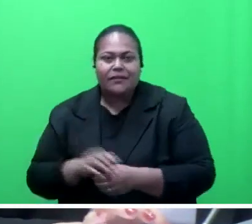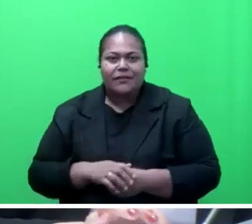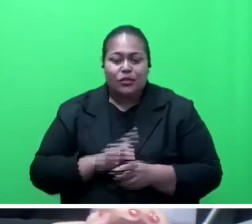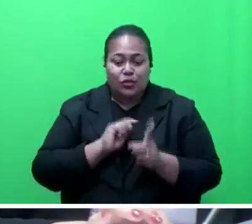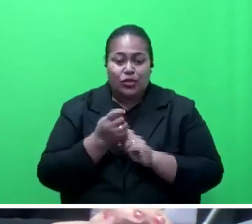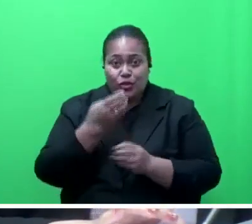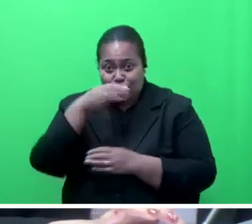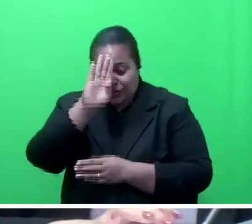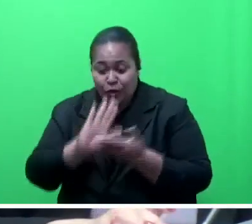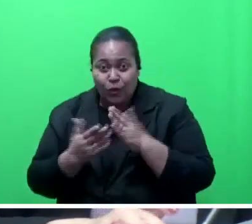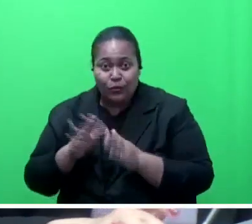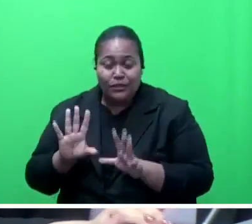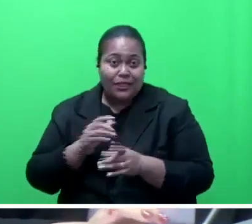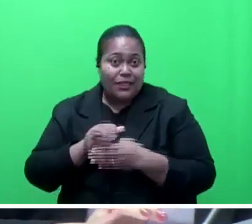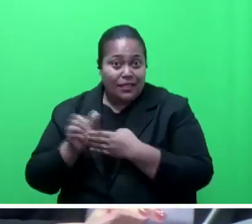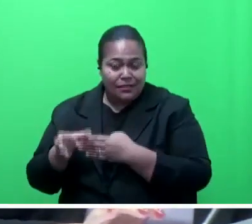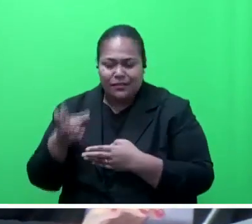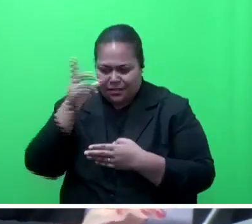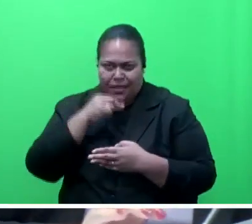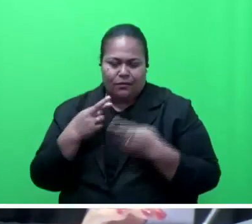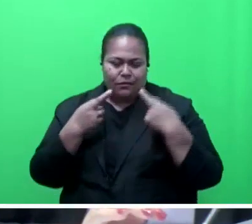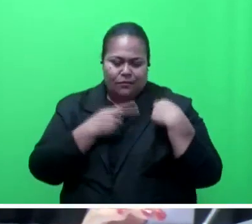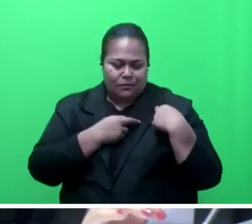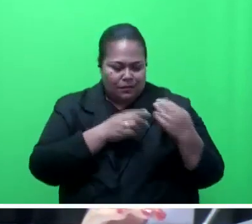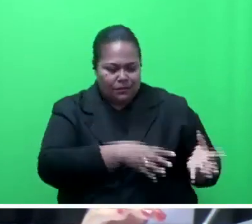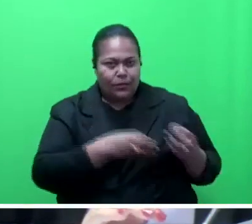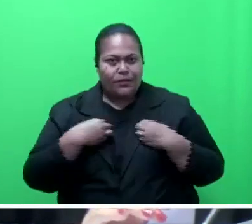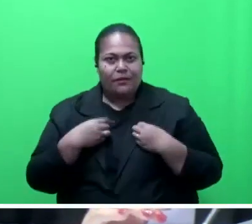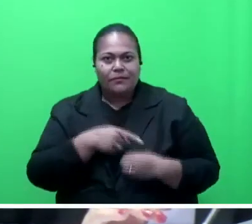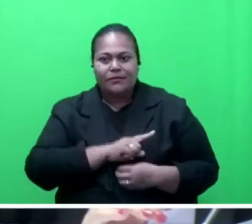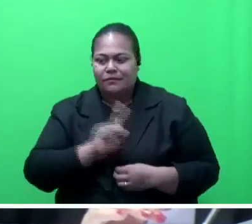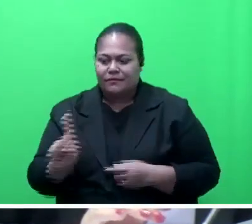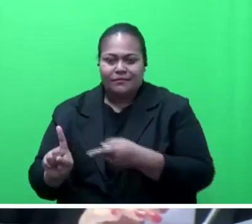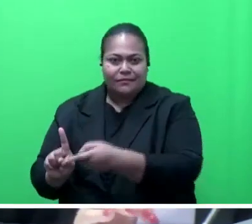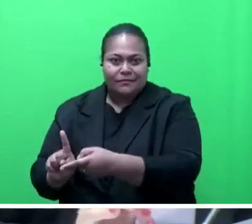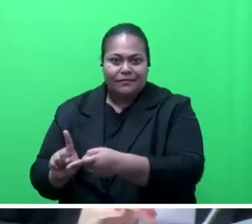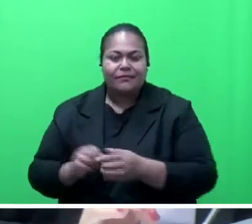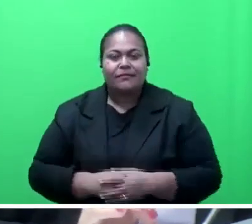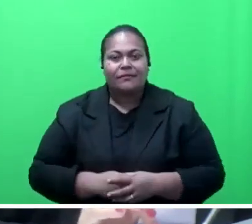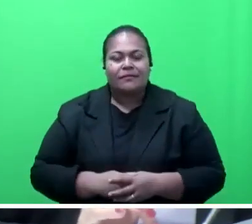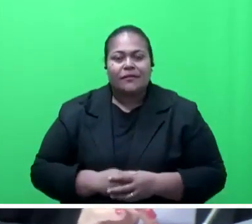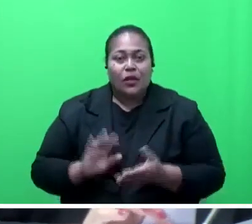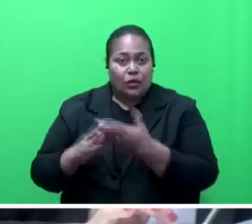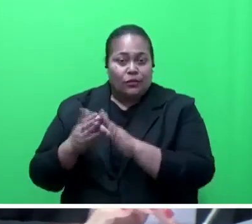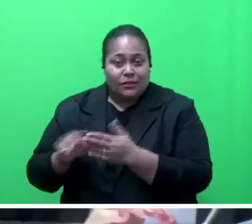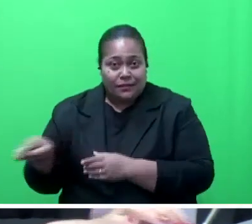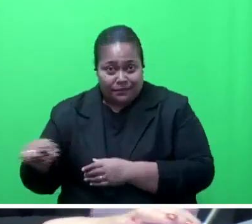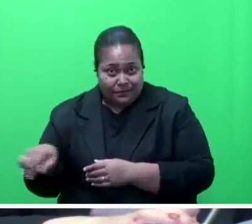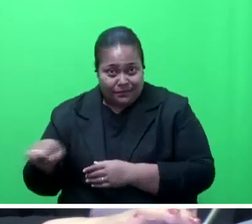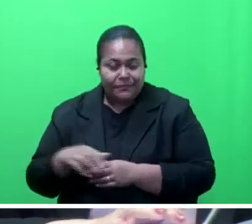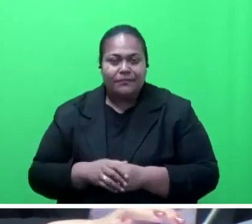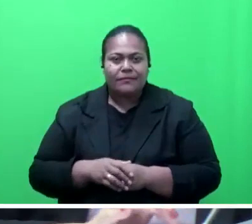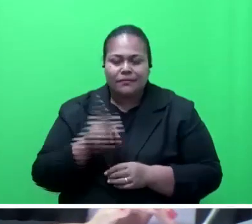chiefs or community leaders are willing to assume responsibility of the care and supervision of the prisoner. The traditional chiefs or community leaders are capable of